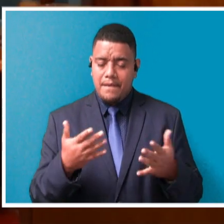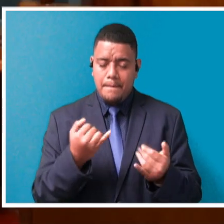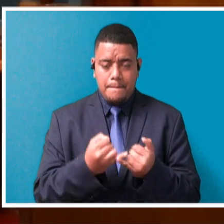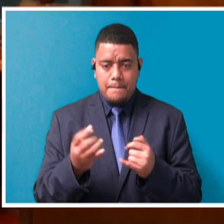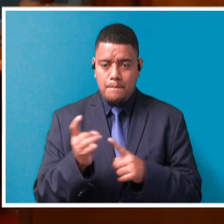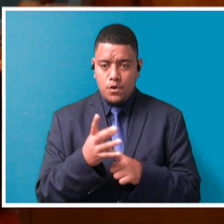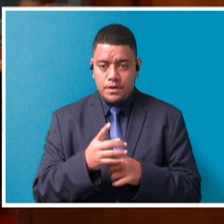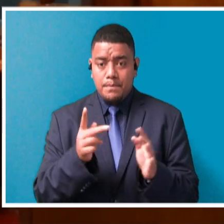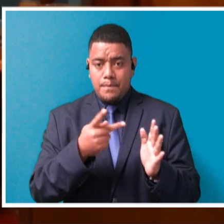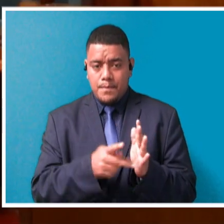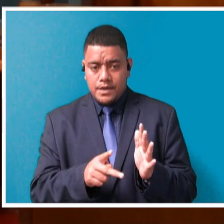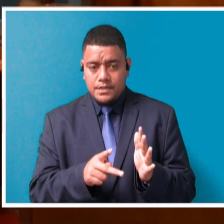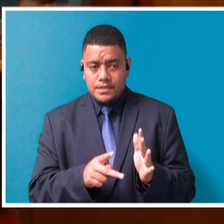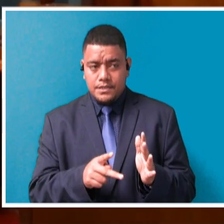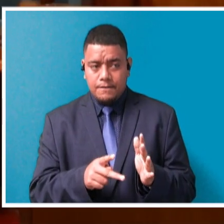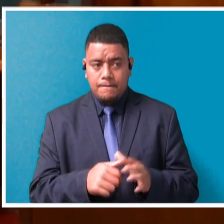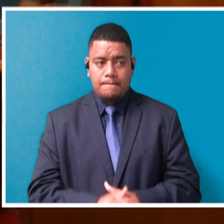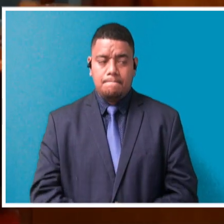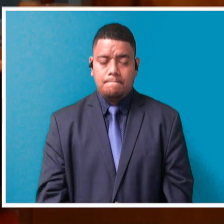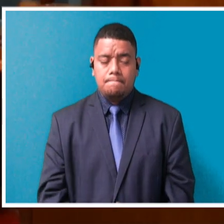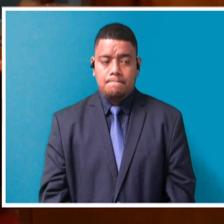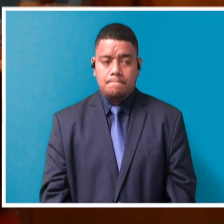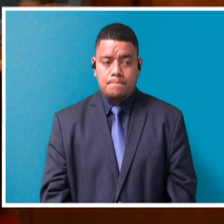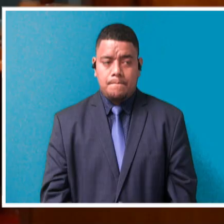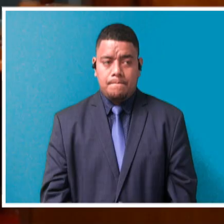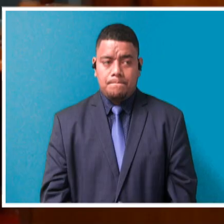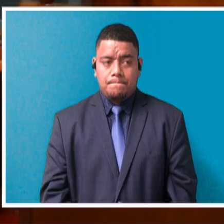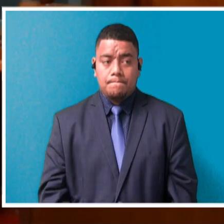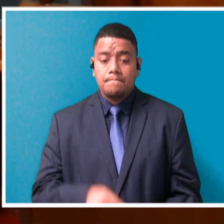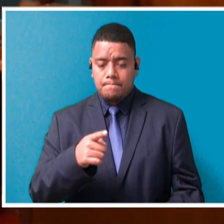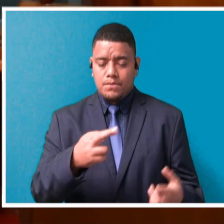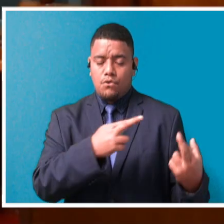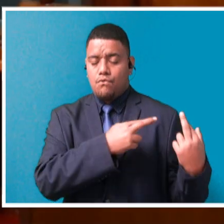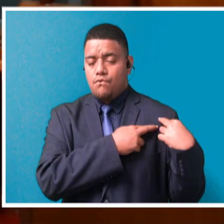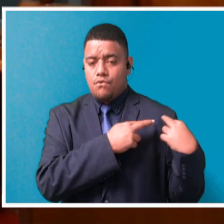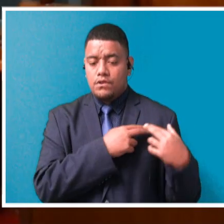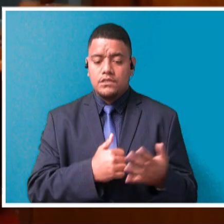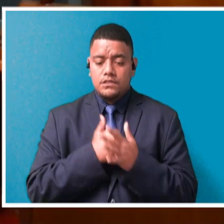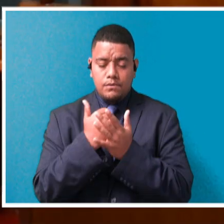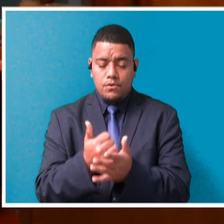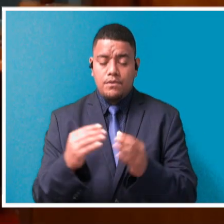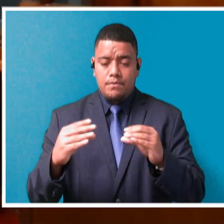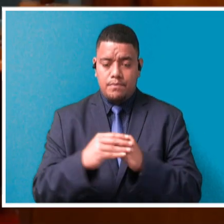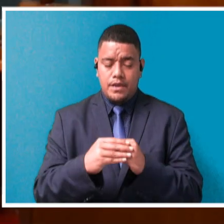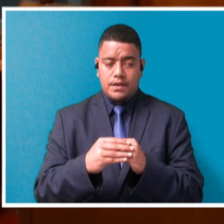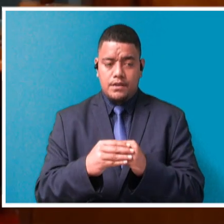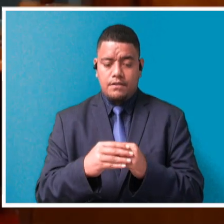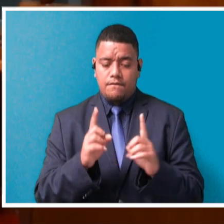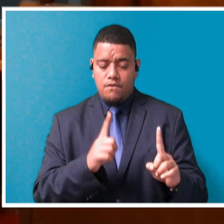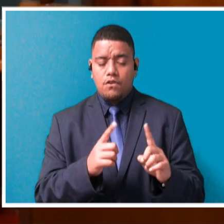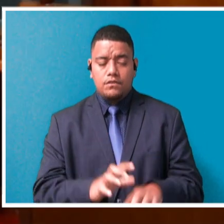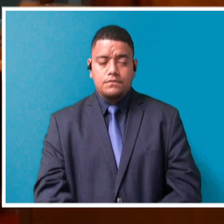part, very important part, an enabling role in supporting the bank's mandate.